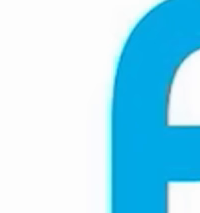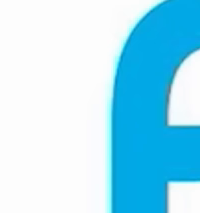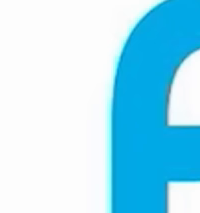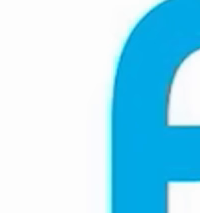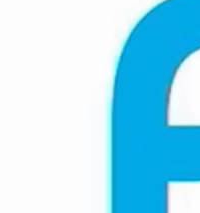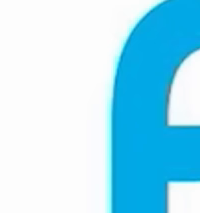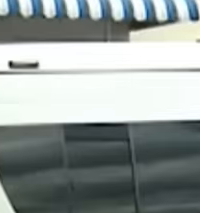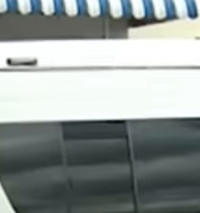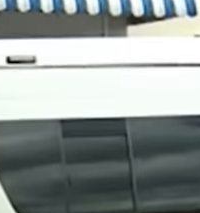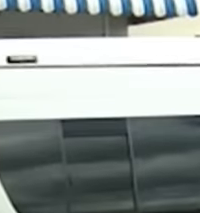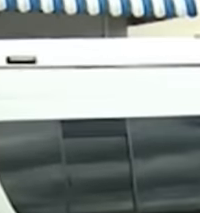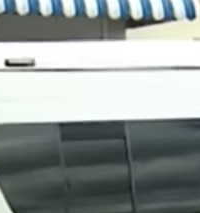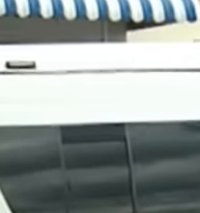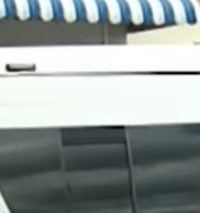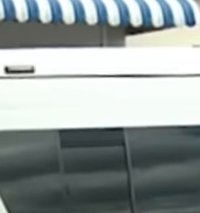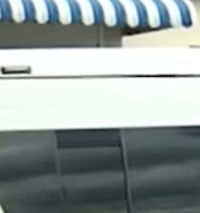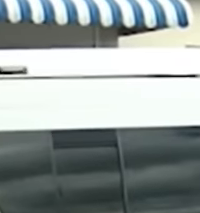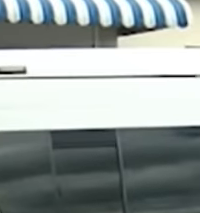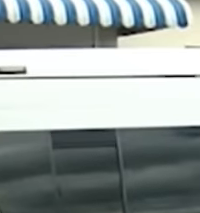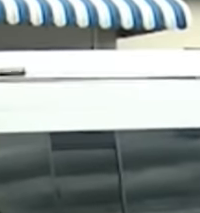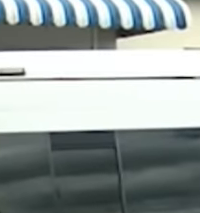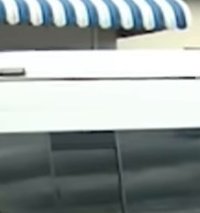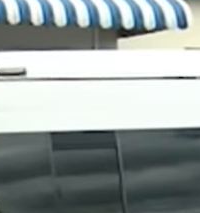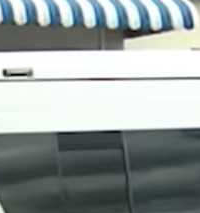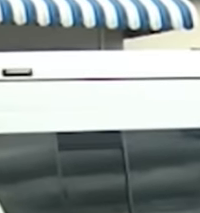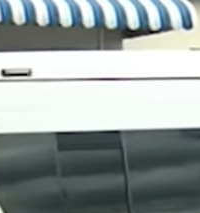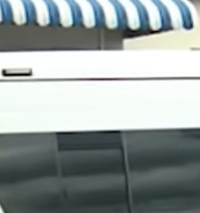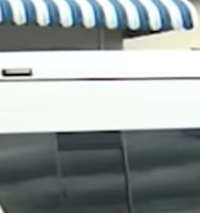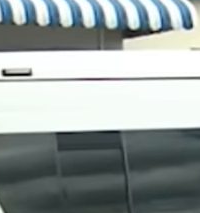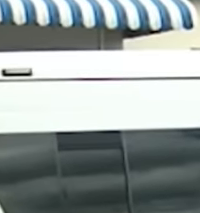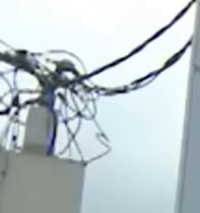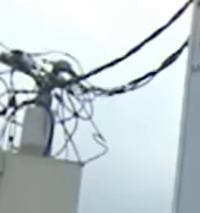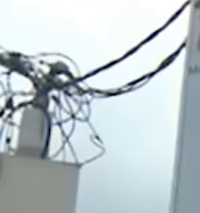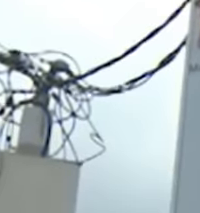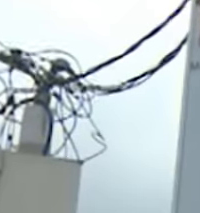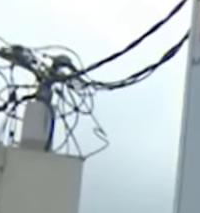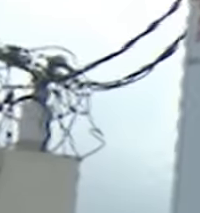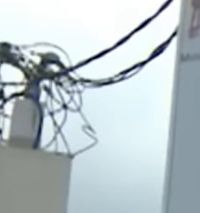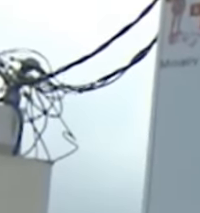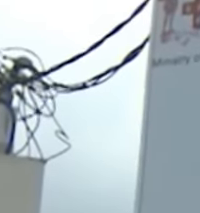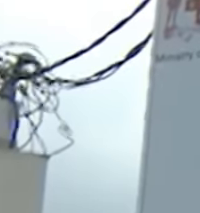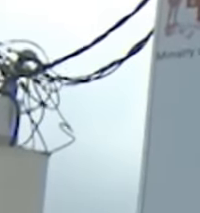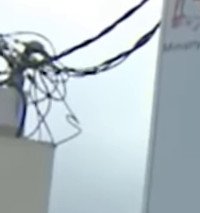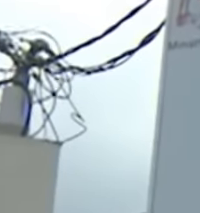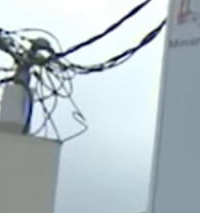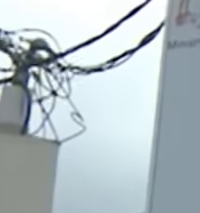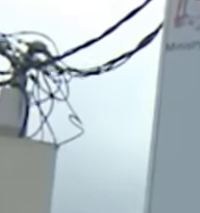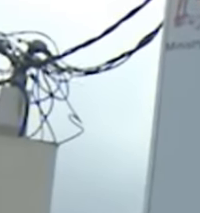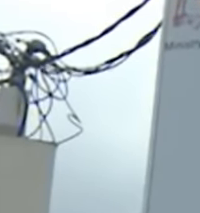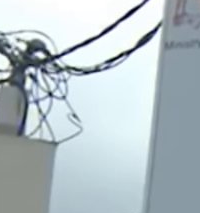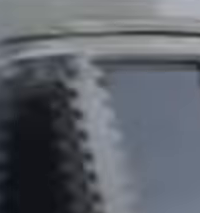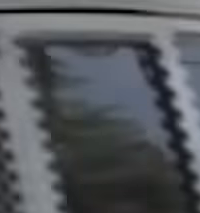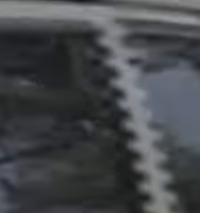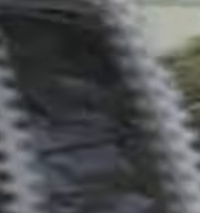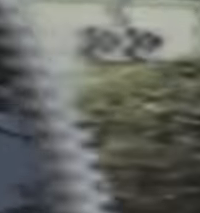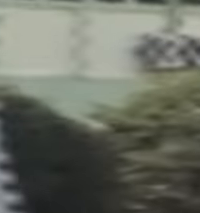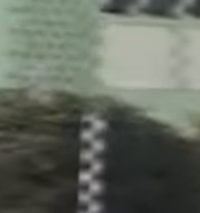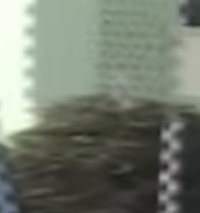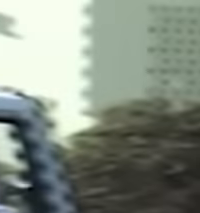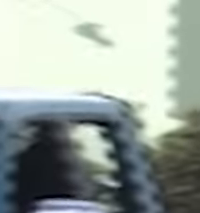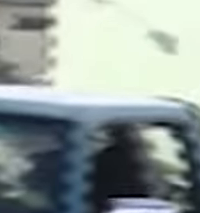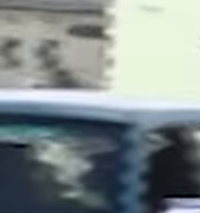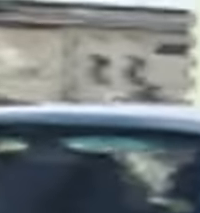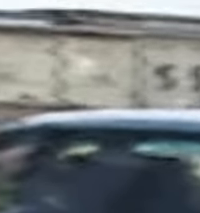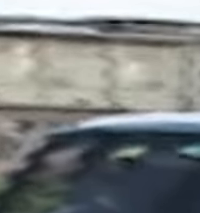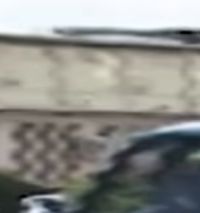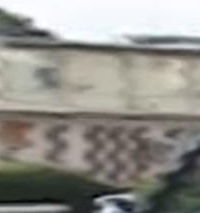linking over 100 hospitals and health centers with the eGov data center. A $5 million U.S. dollar contract has also been